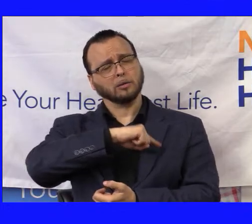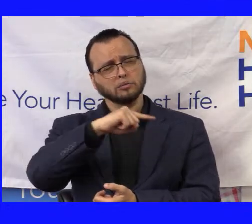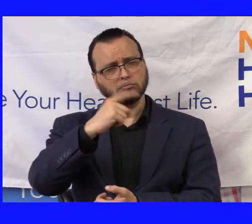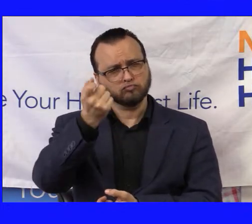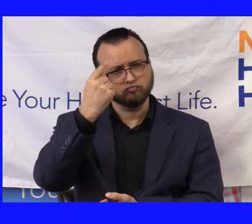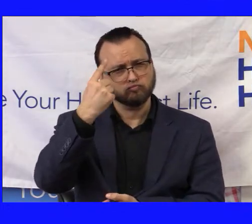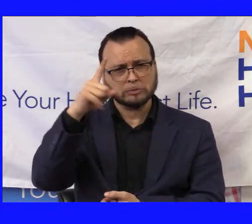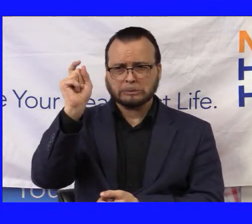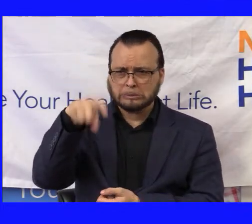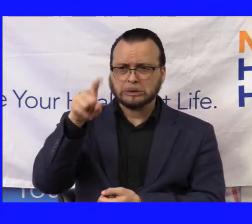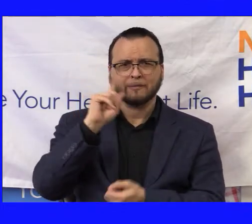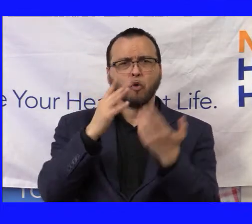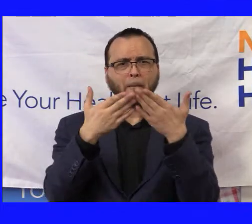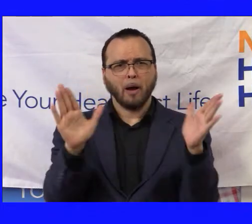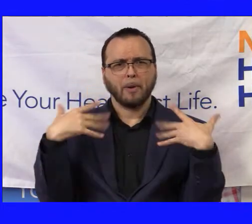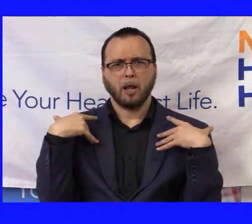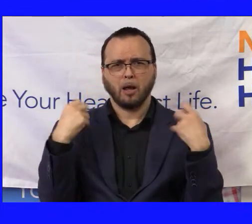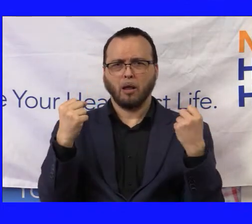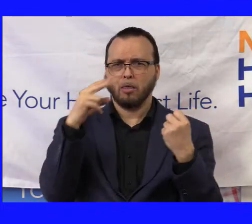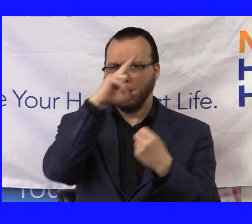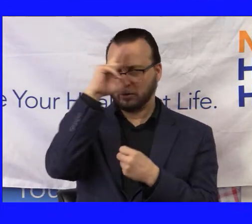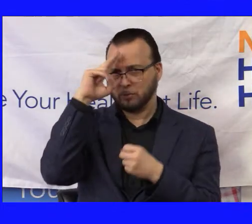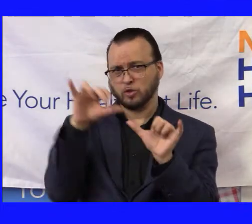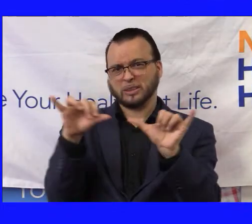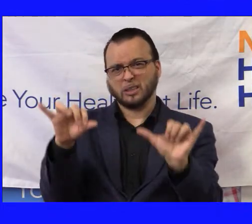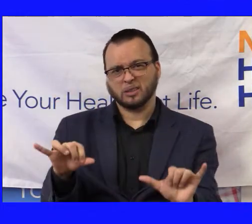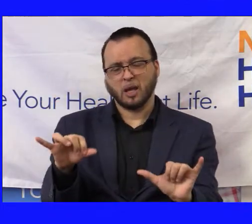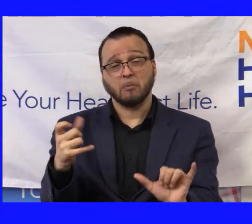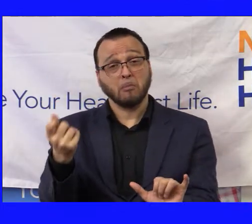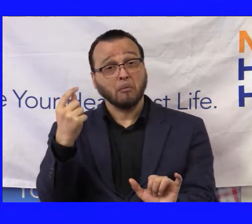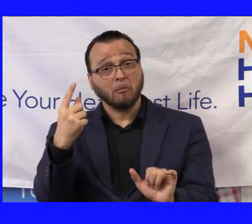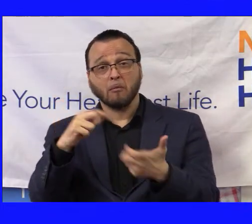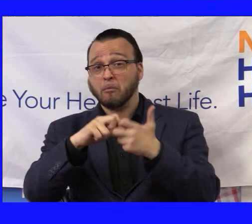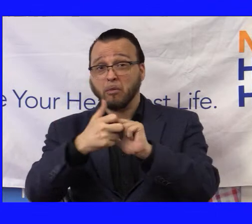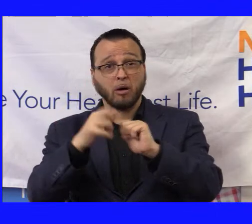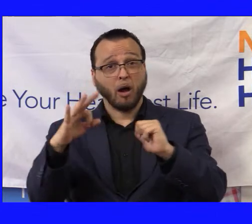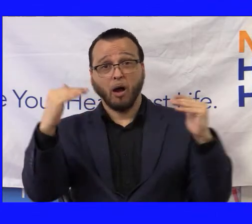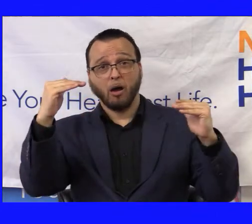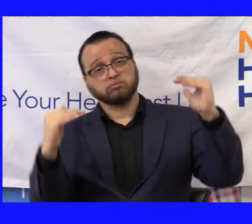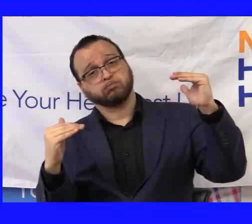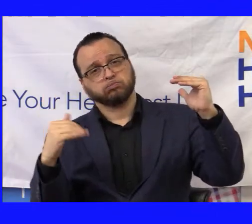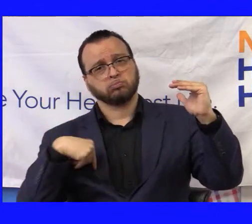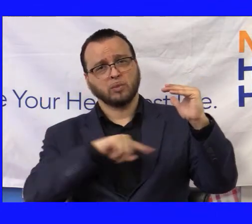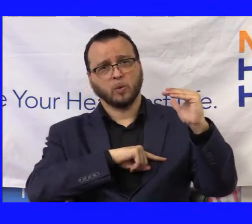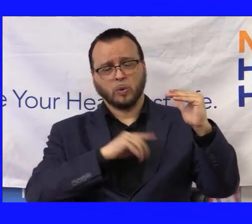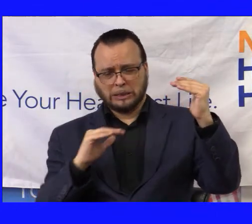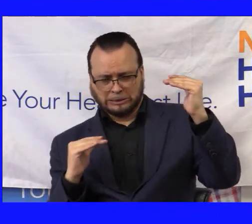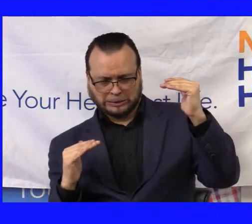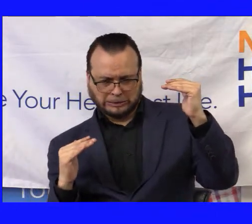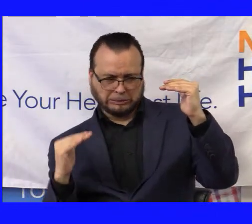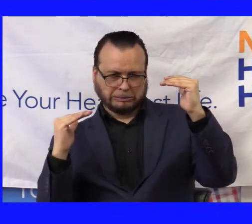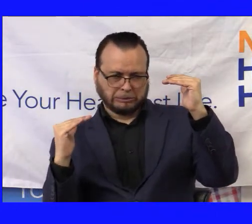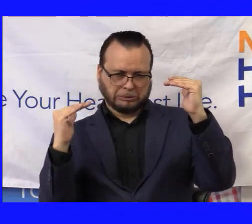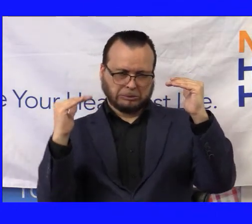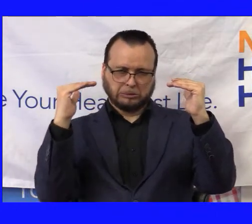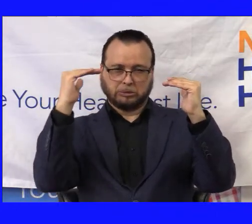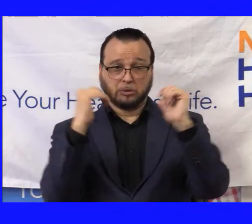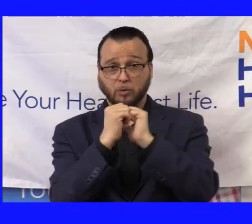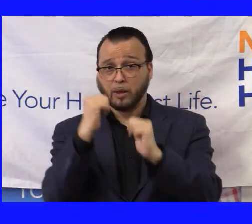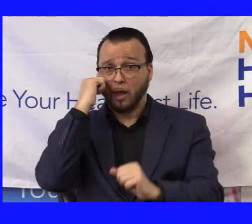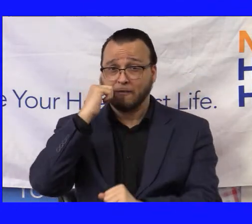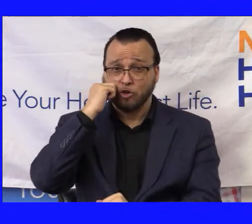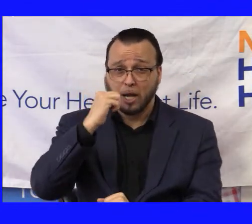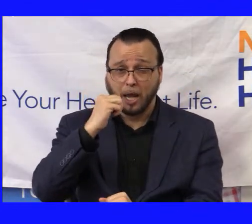public hospital system, understand the issues of equity that we work through every day. But that will be, I think,